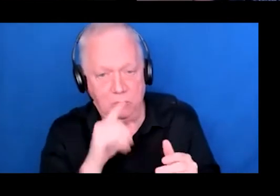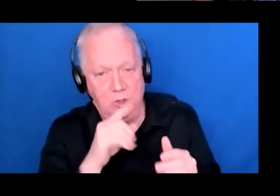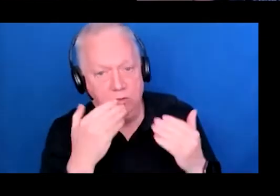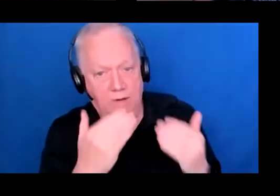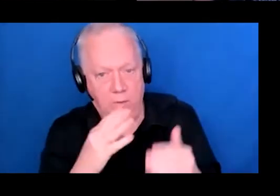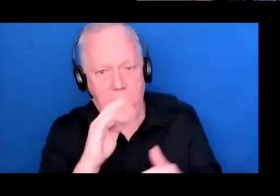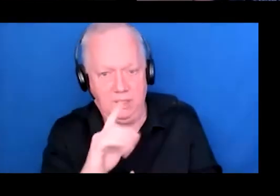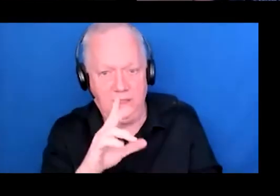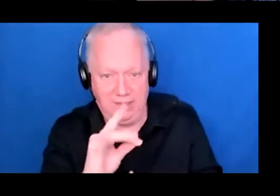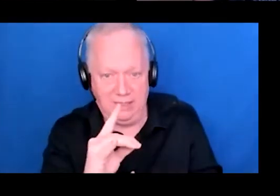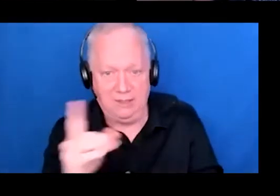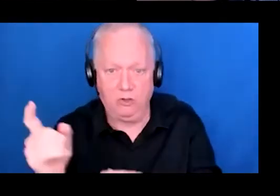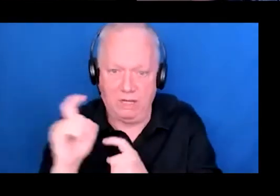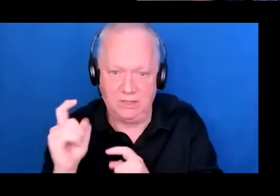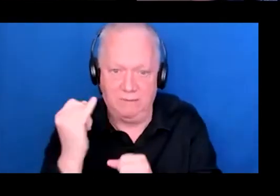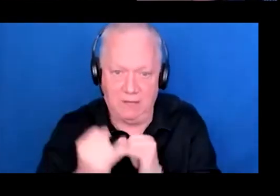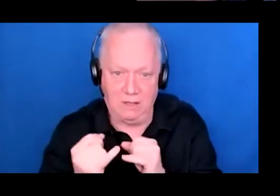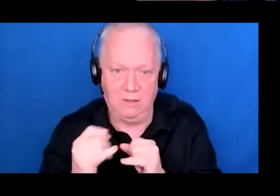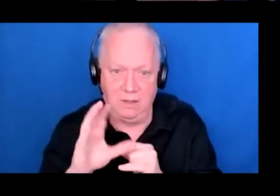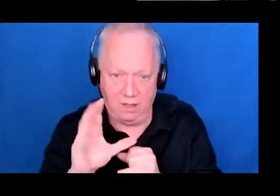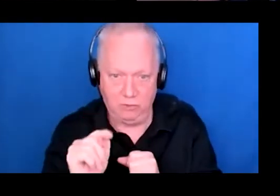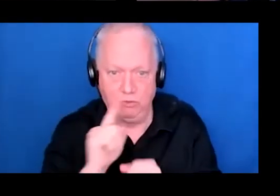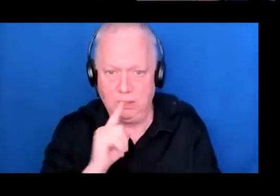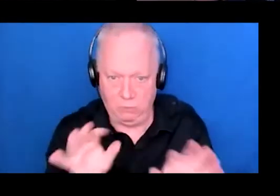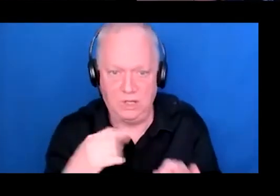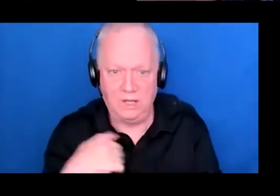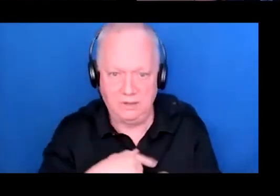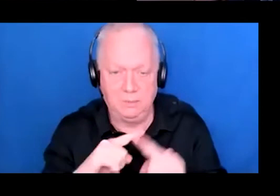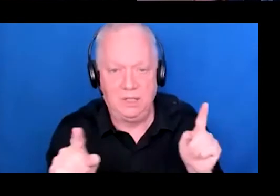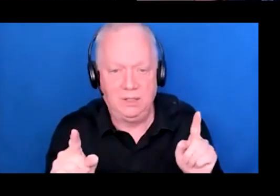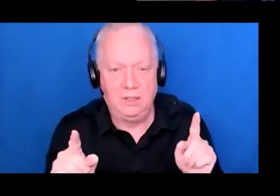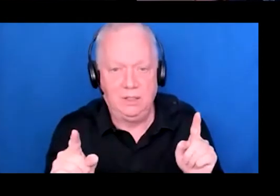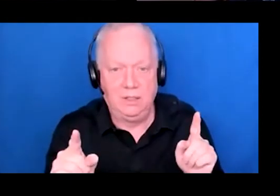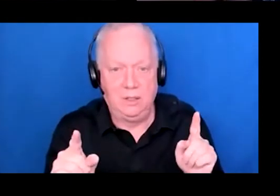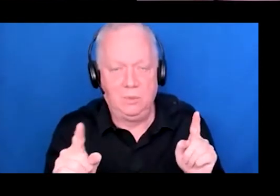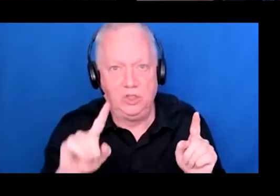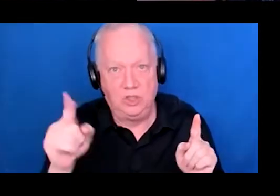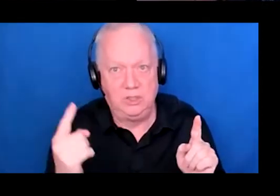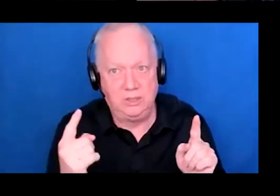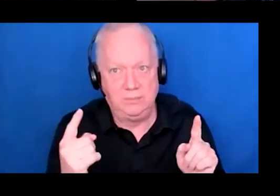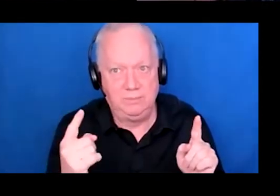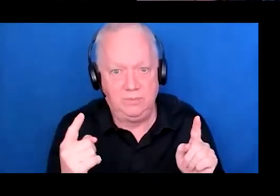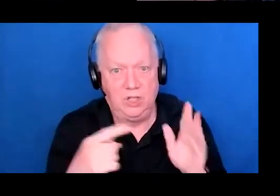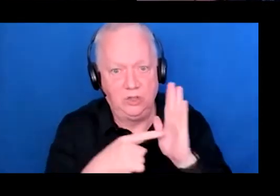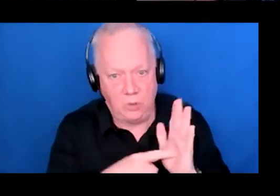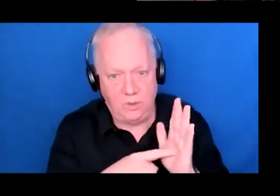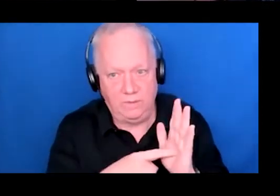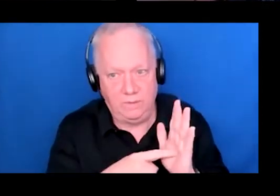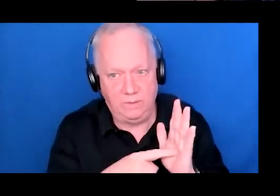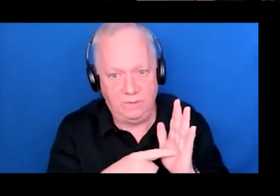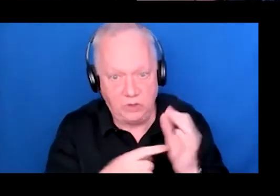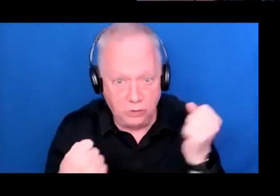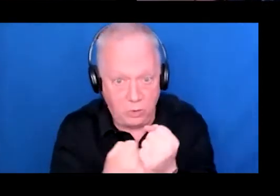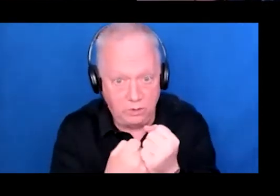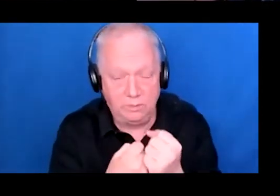that Bill did grant us Final Cut. That was very important to us, but was just a show of